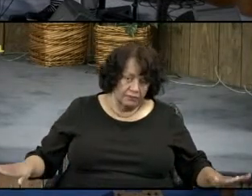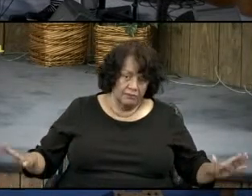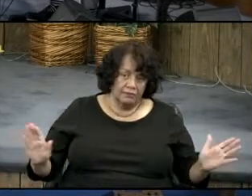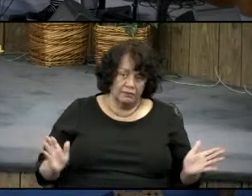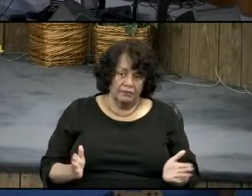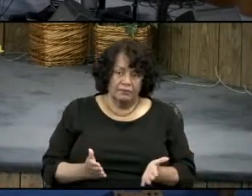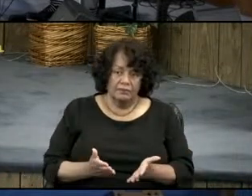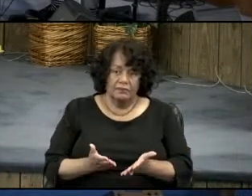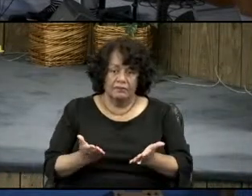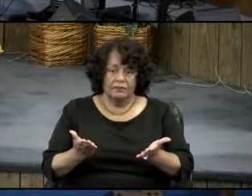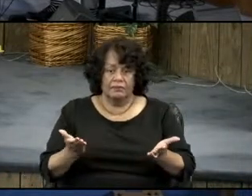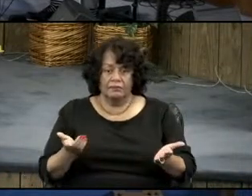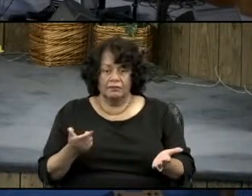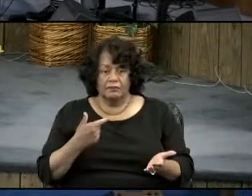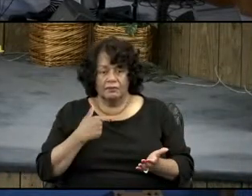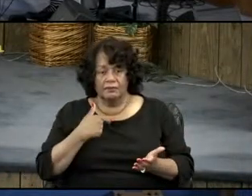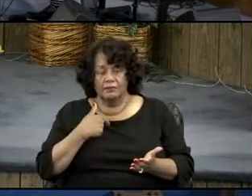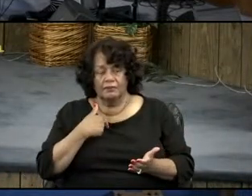worship. Father, here I am.